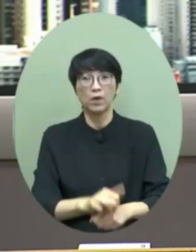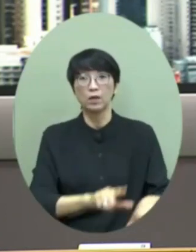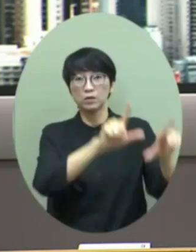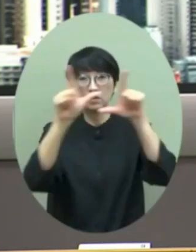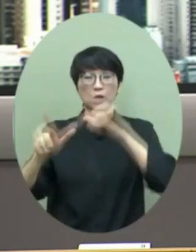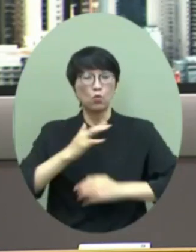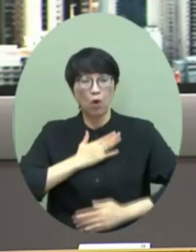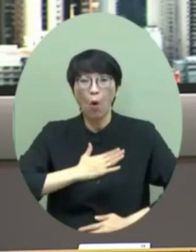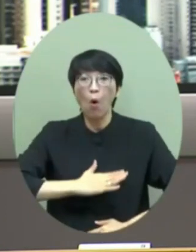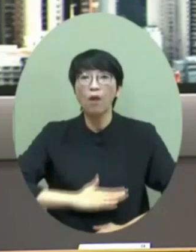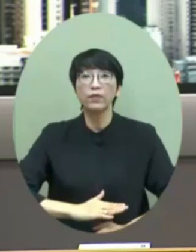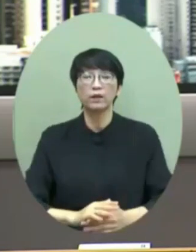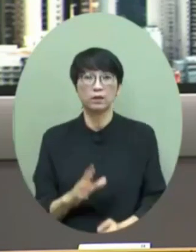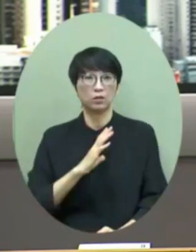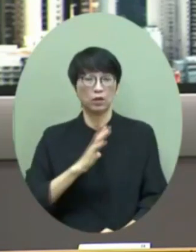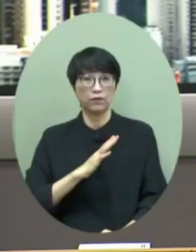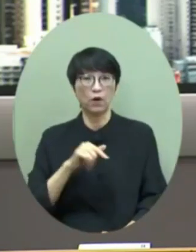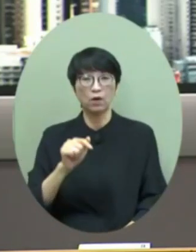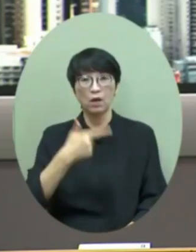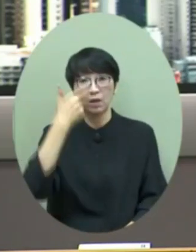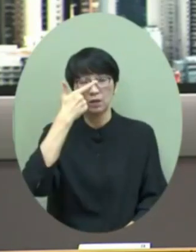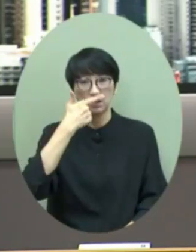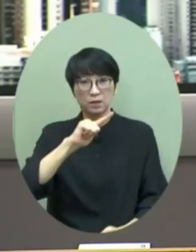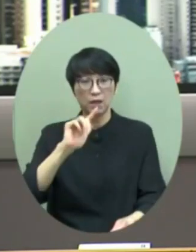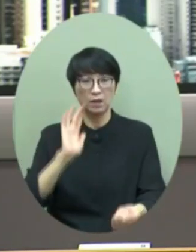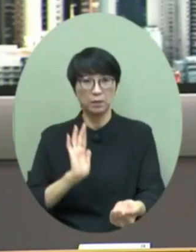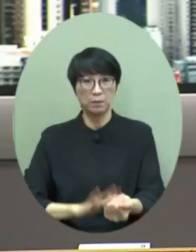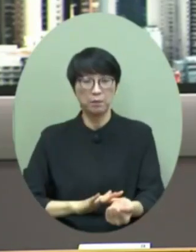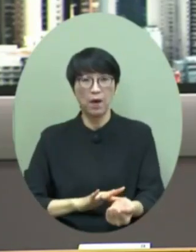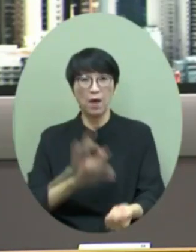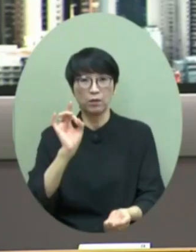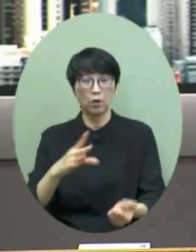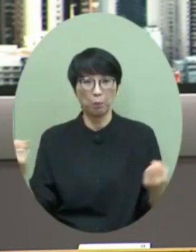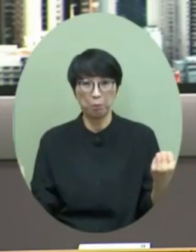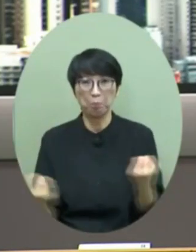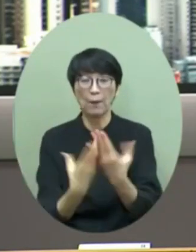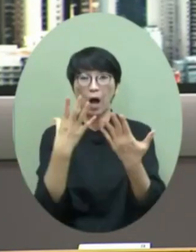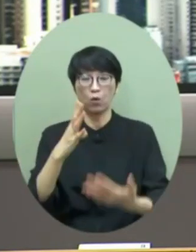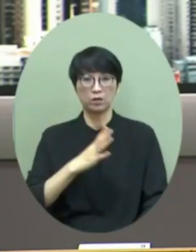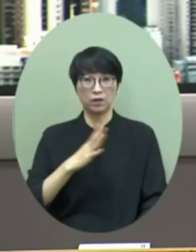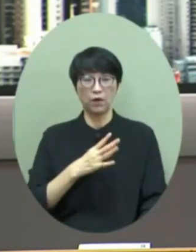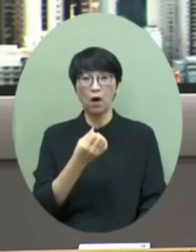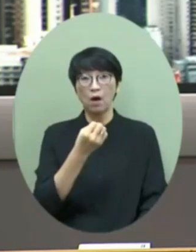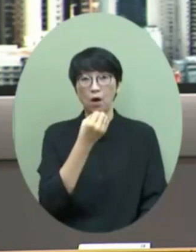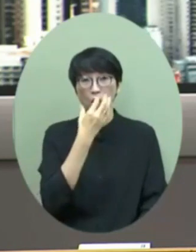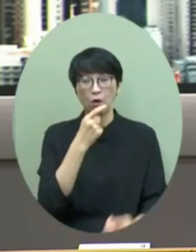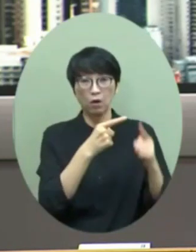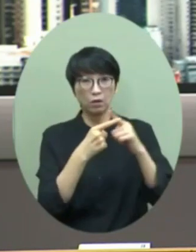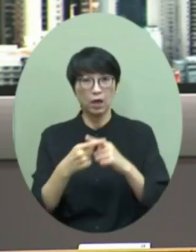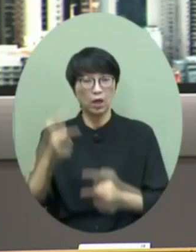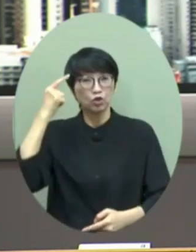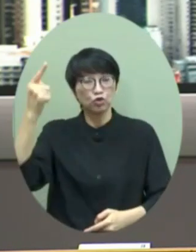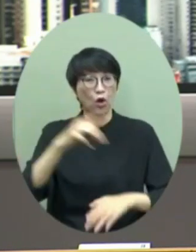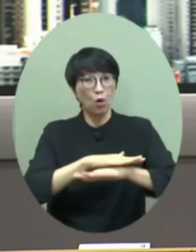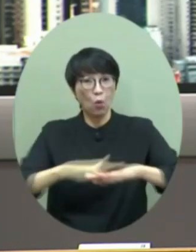by COVID-19. This becomes even more important to have stability for us to relaunch our economy and to preserve and create